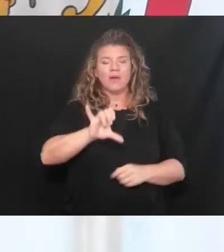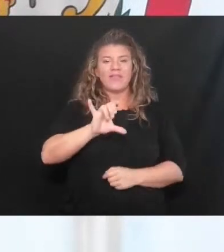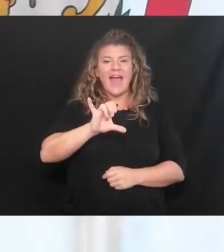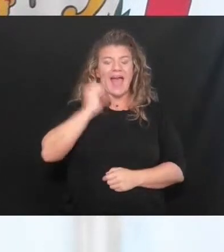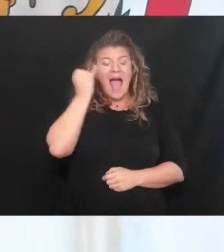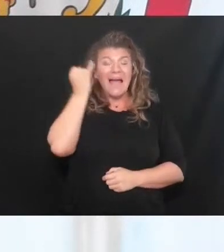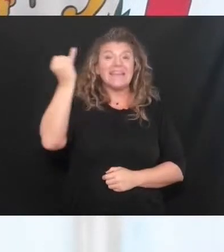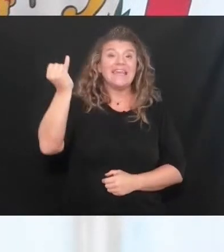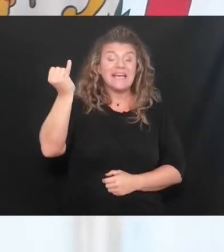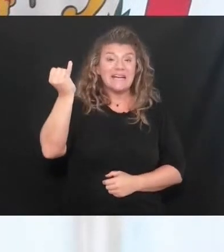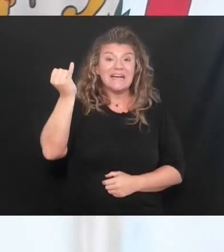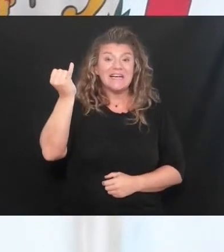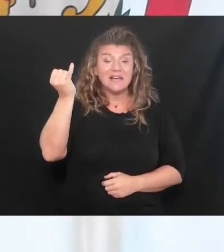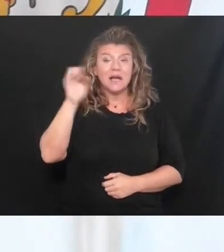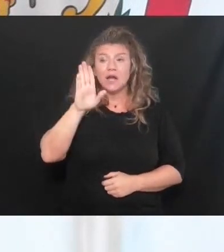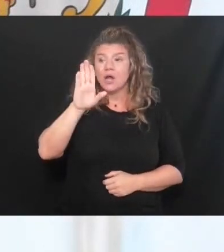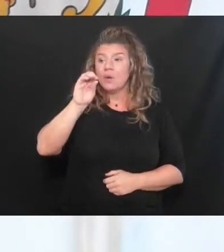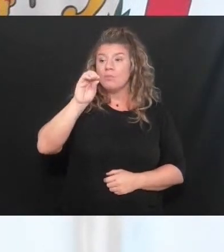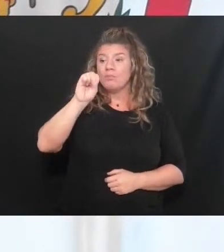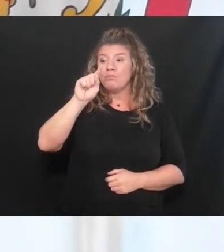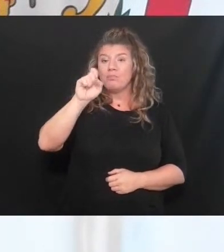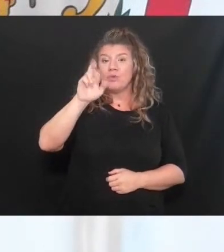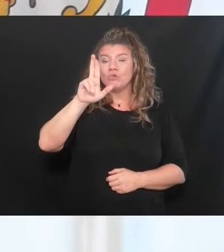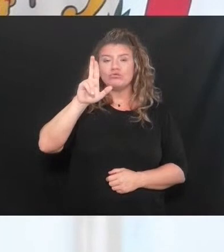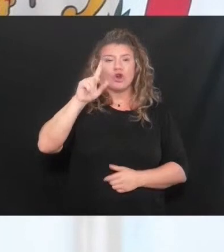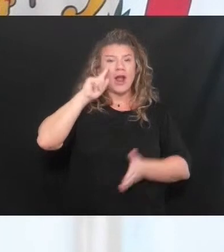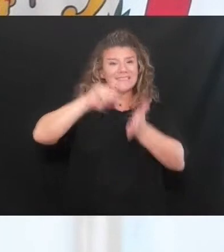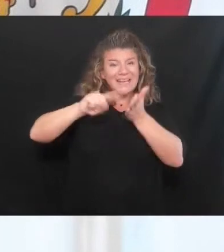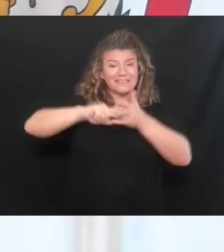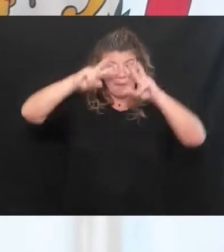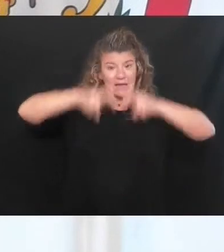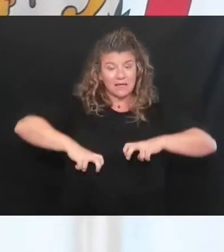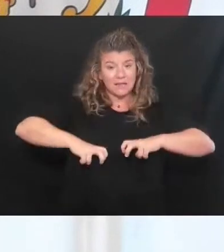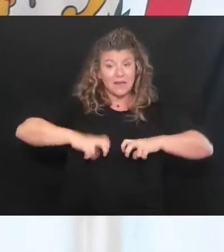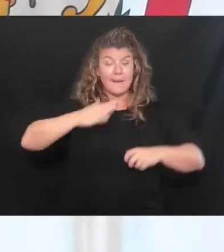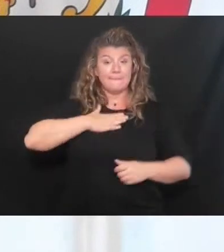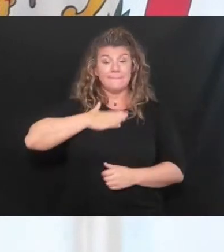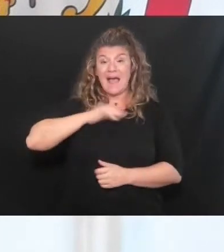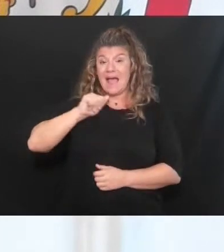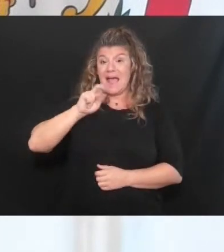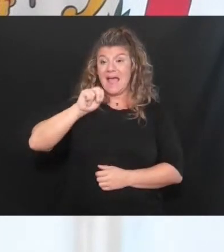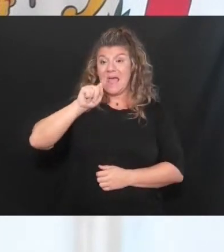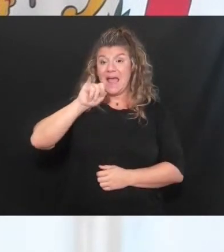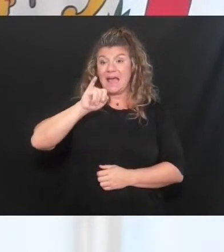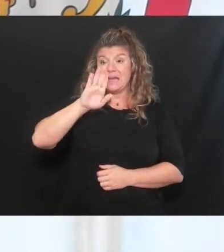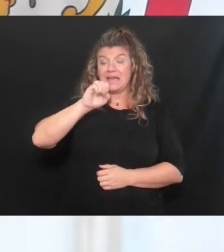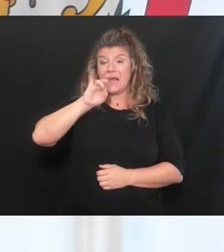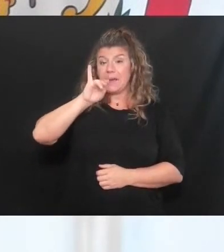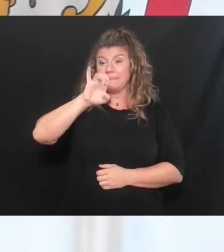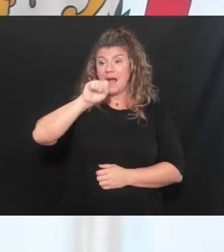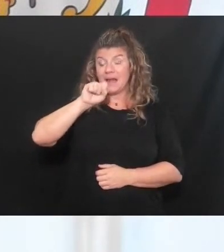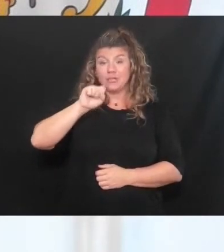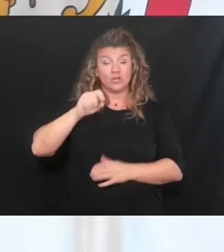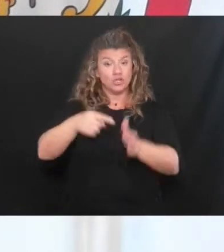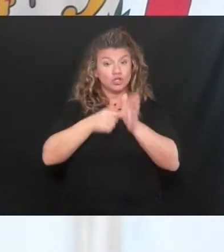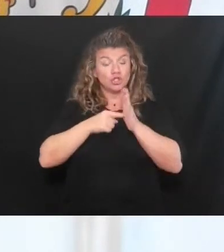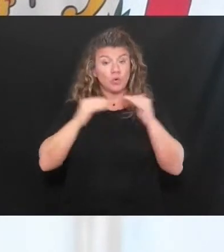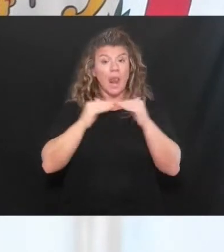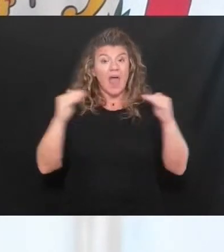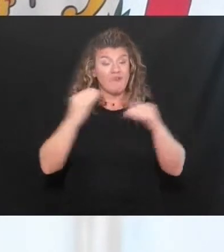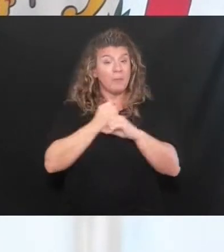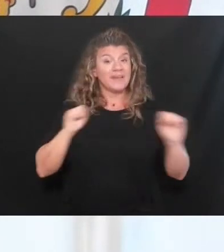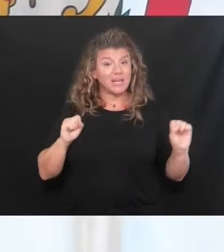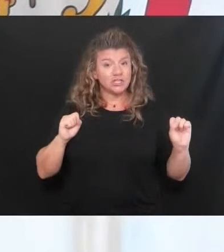the idea of the booster battlefield assessment, and my antibodies showed a level of protection,